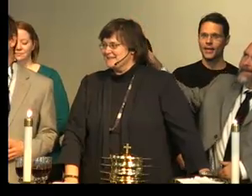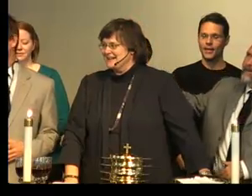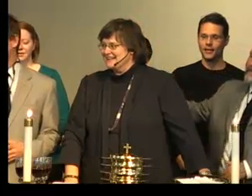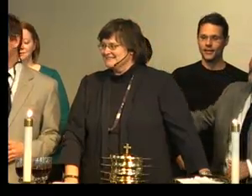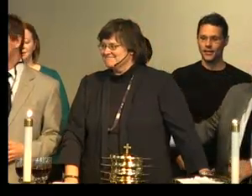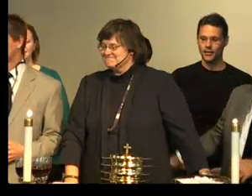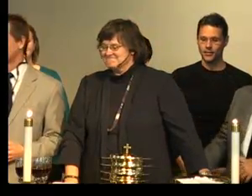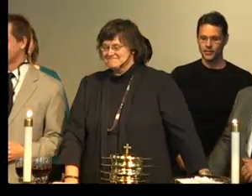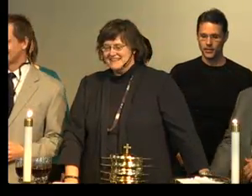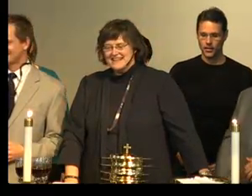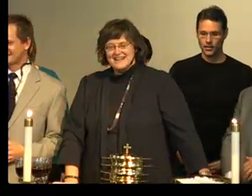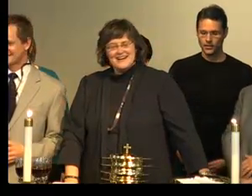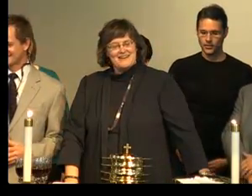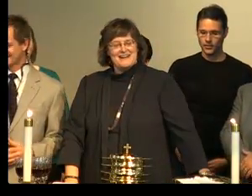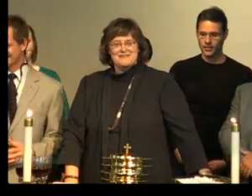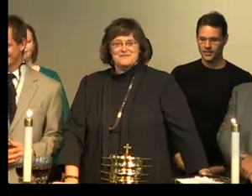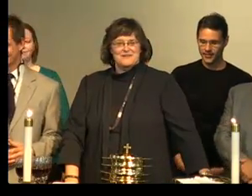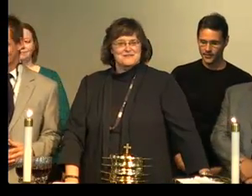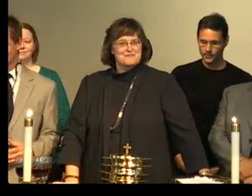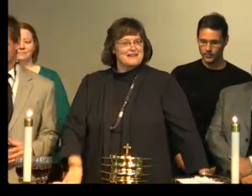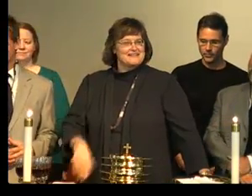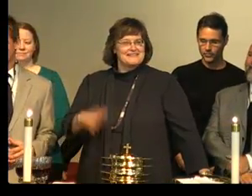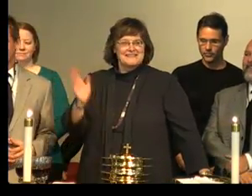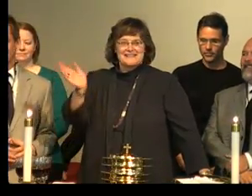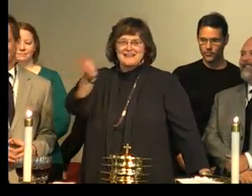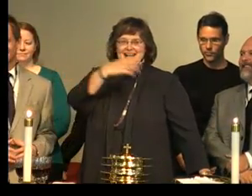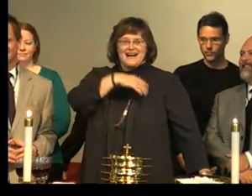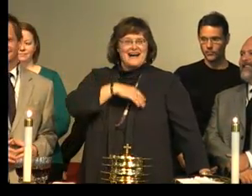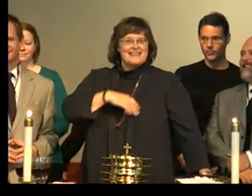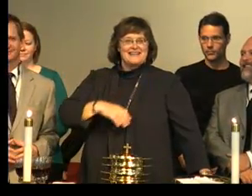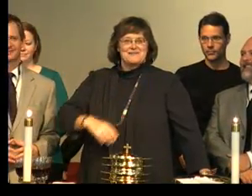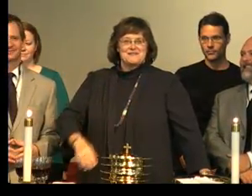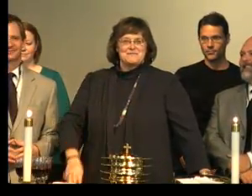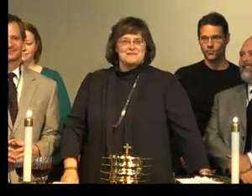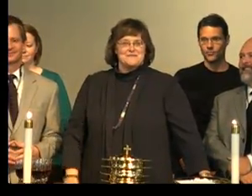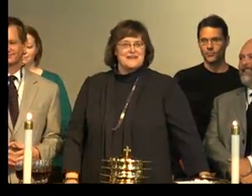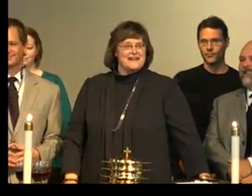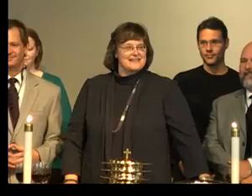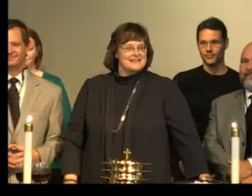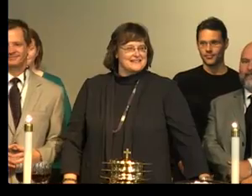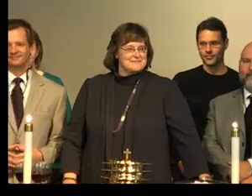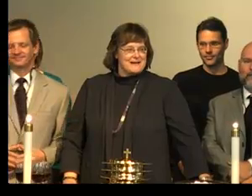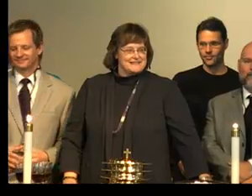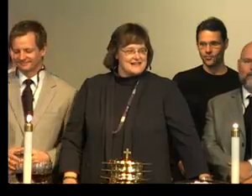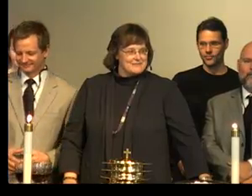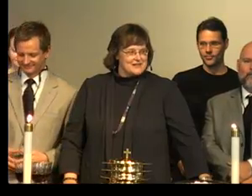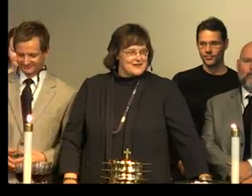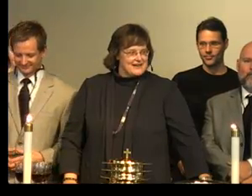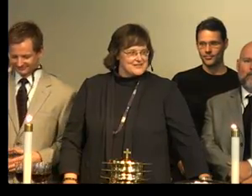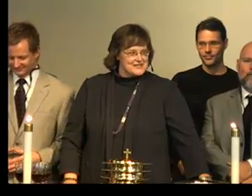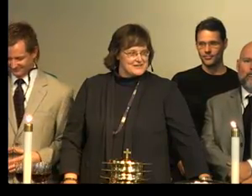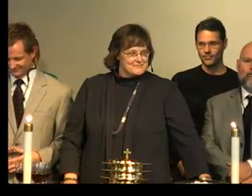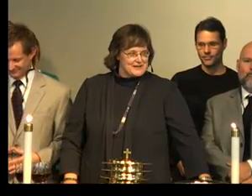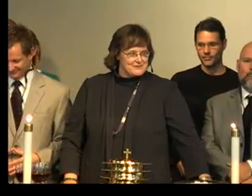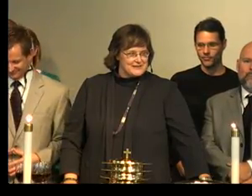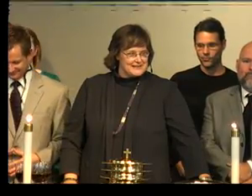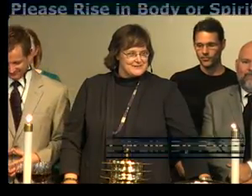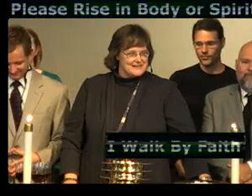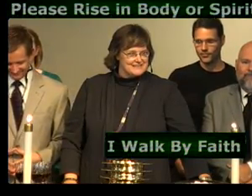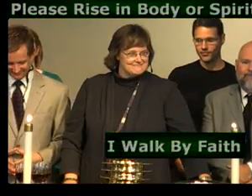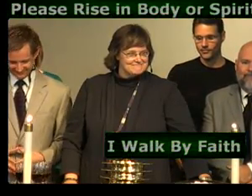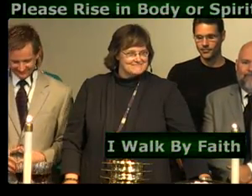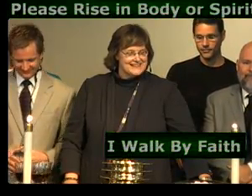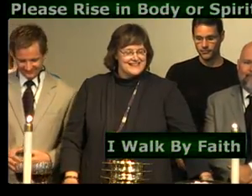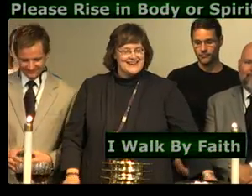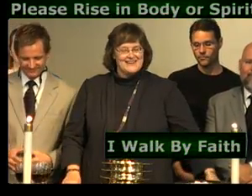Hallelujah. Amen. All right, folks. Well, I think we've been fed, and it's about time to go out and share the banquet.